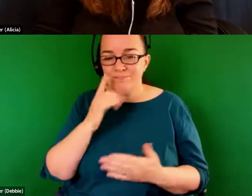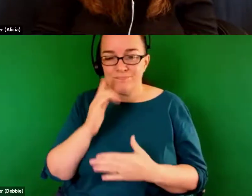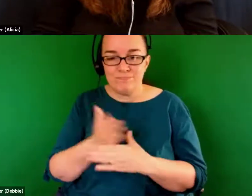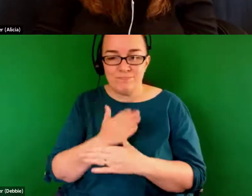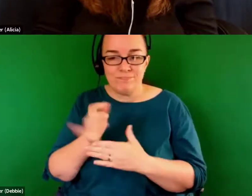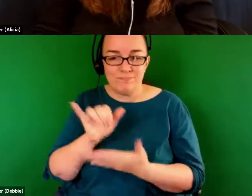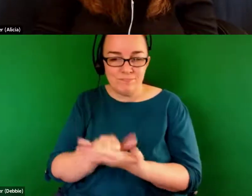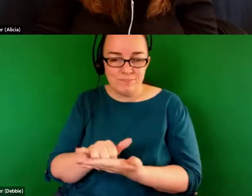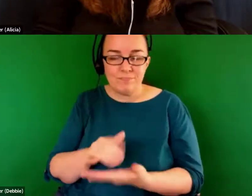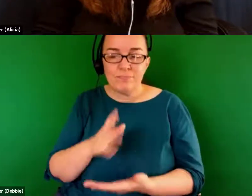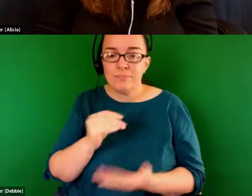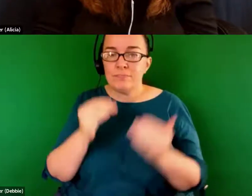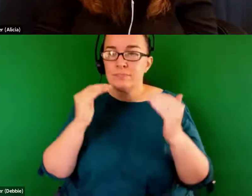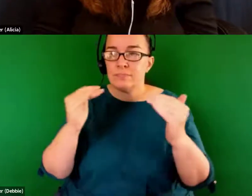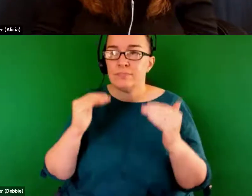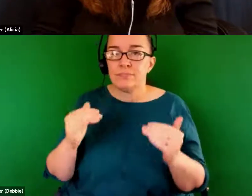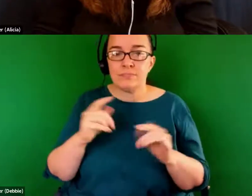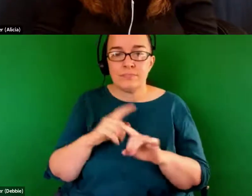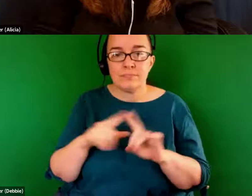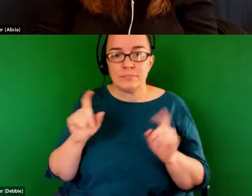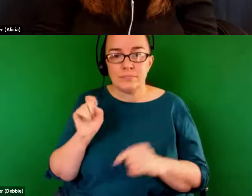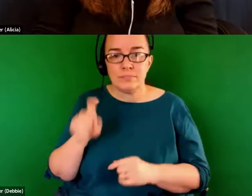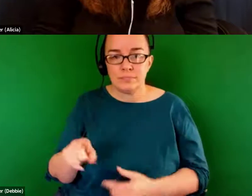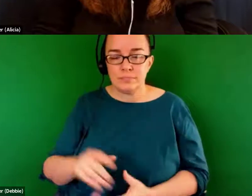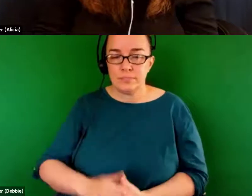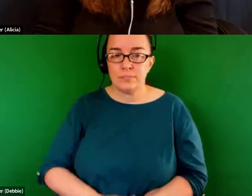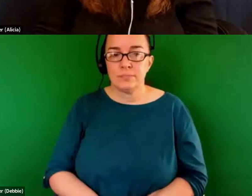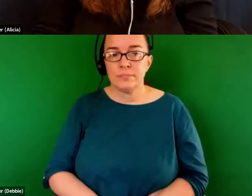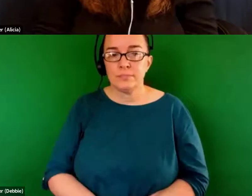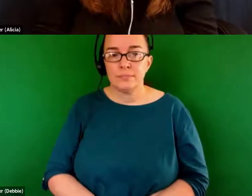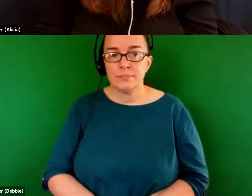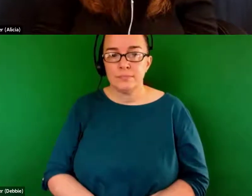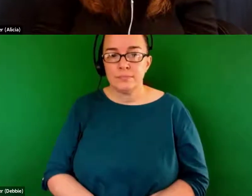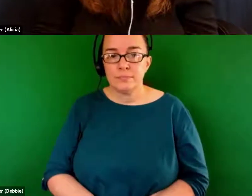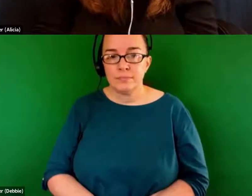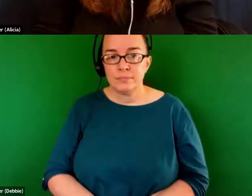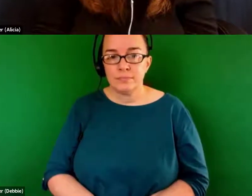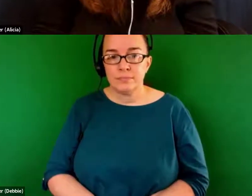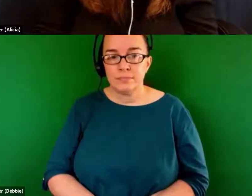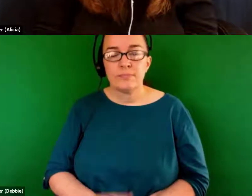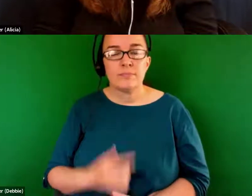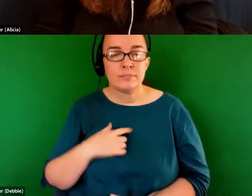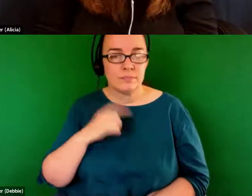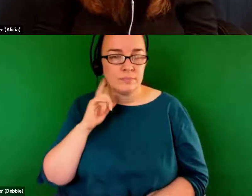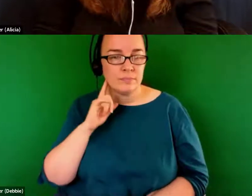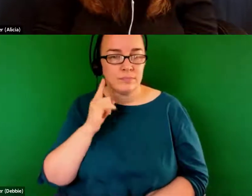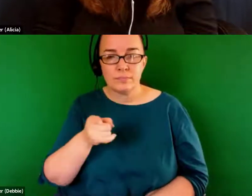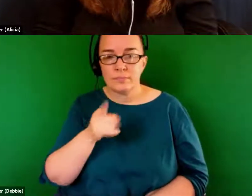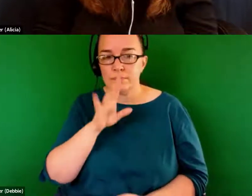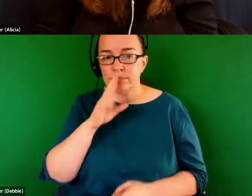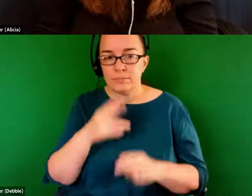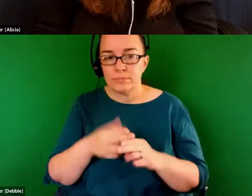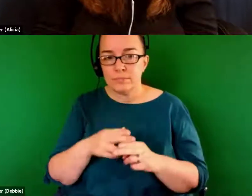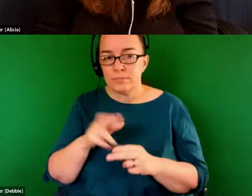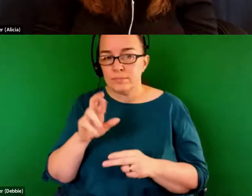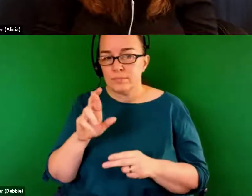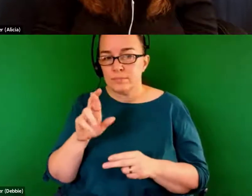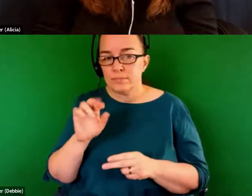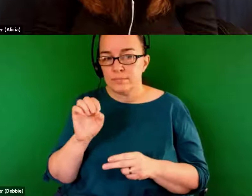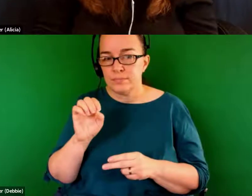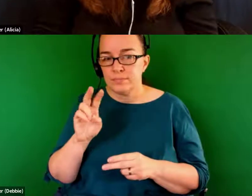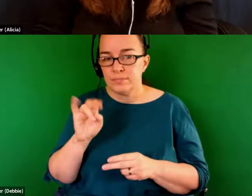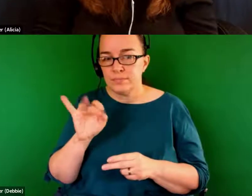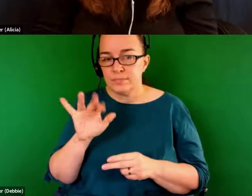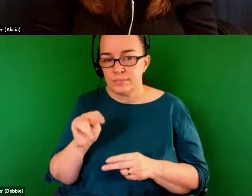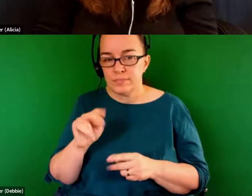that. And let's go on to a different question. This one says, I heard you mention revisions to vaccines. Are